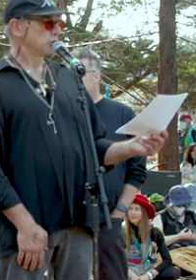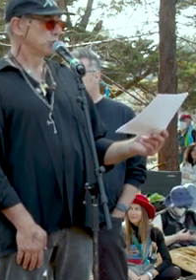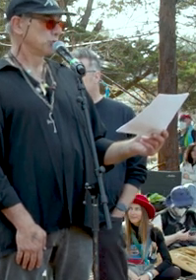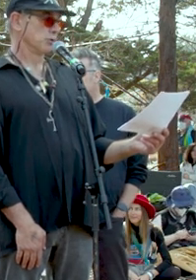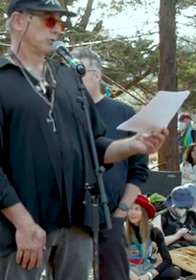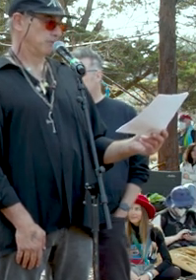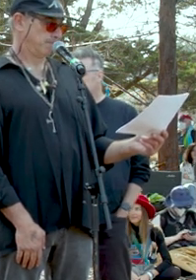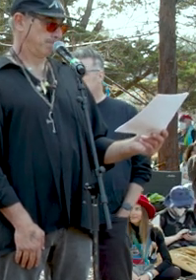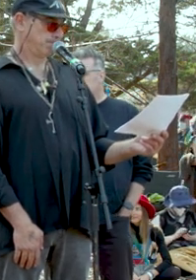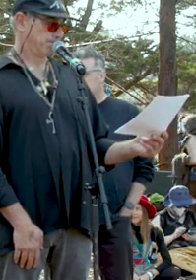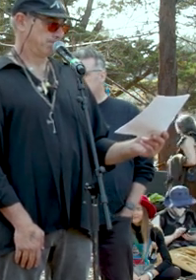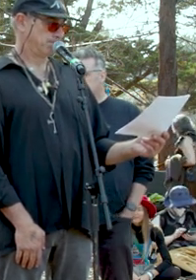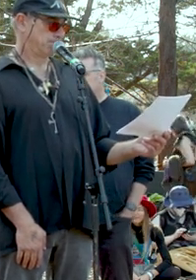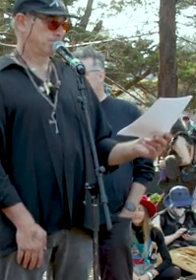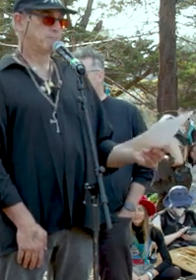Fadrea Goodgirl.